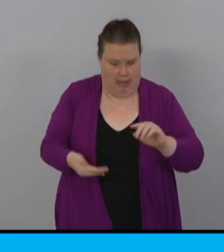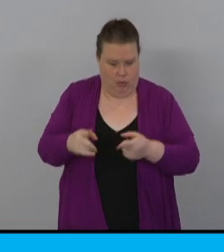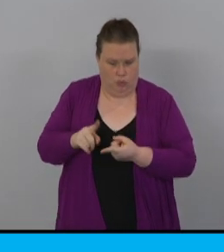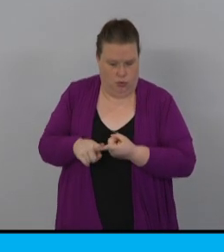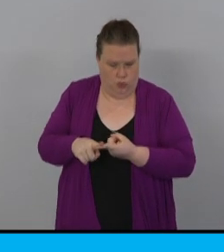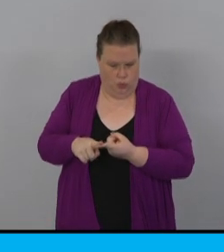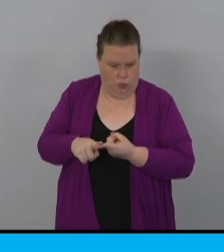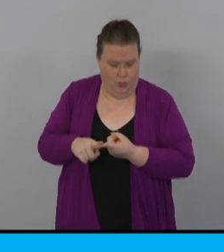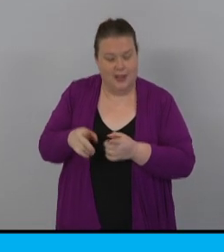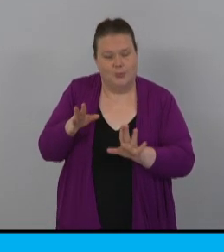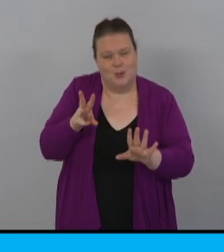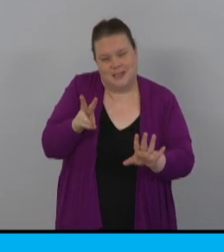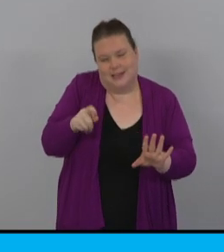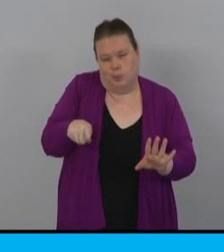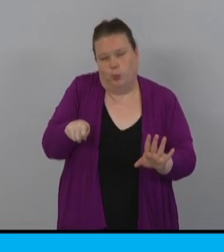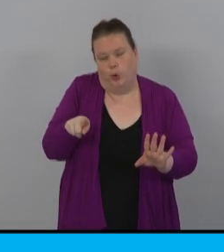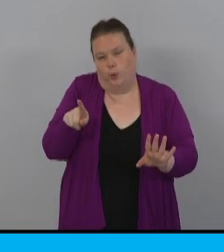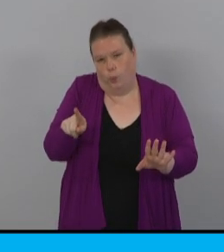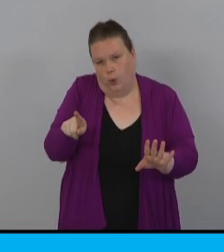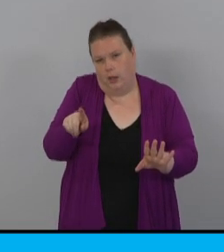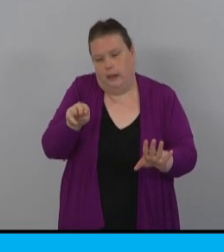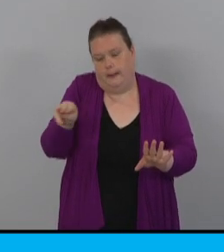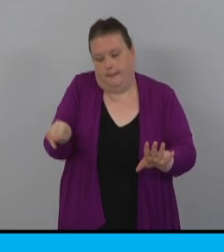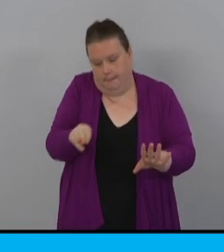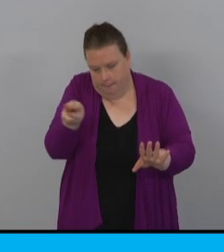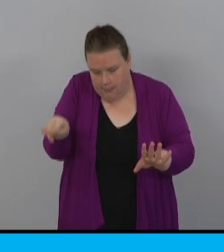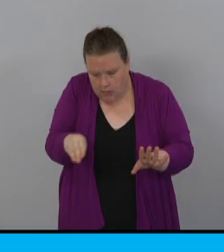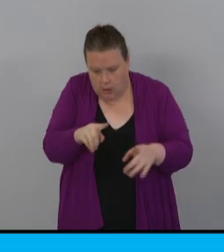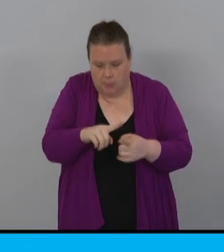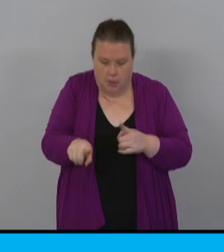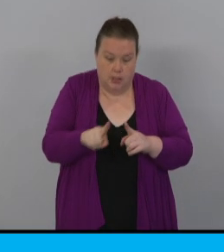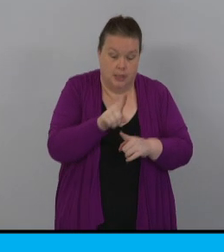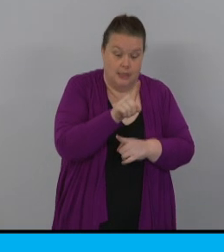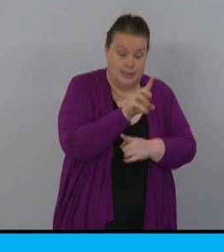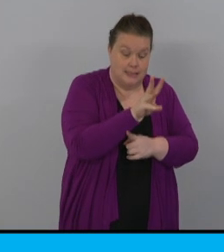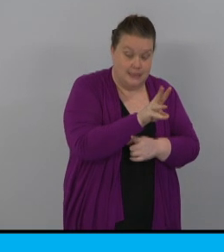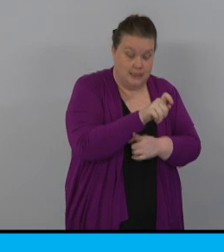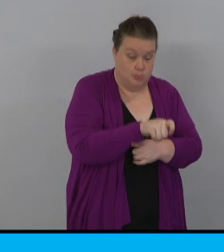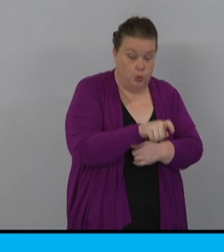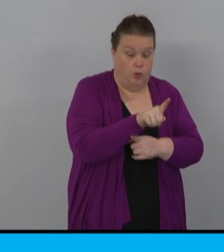still at 6.1 million, but from 6.124 to 6089.